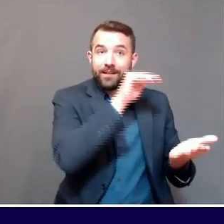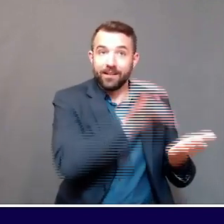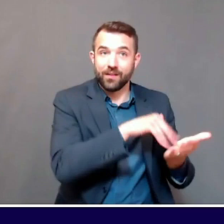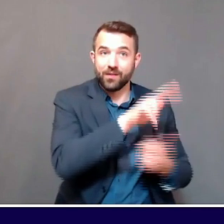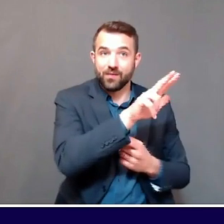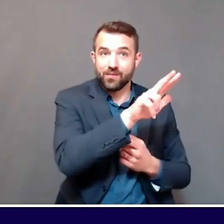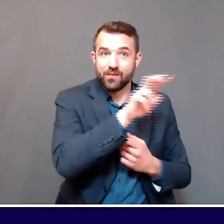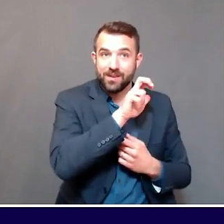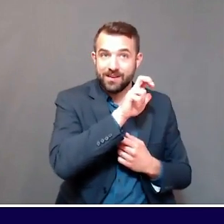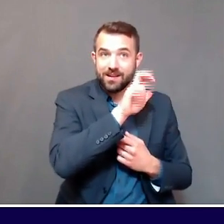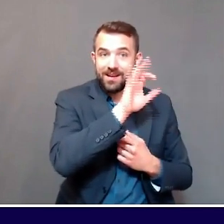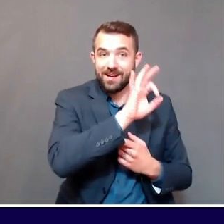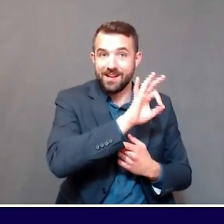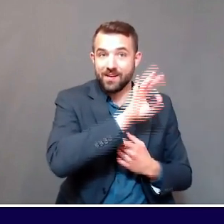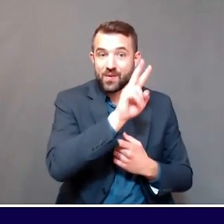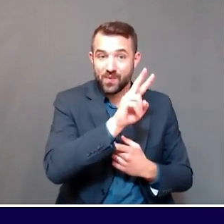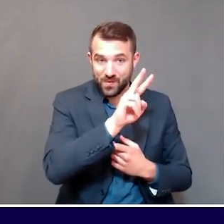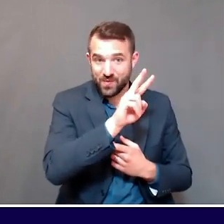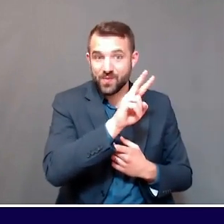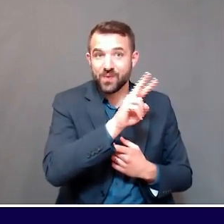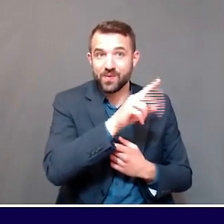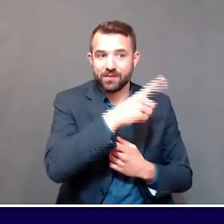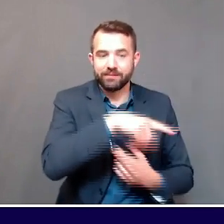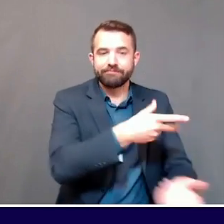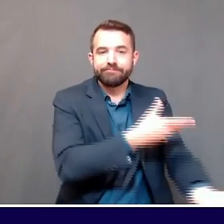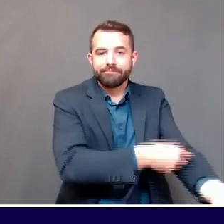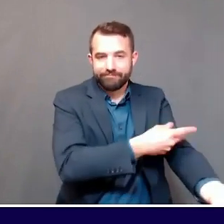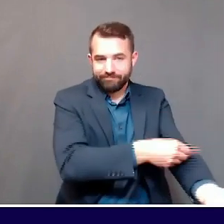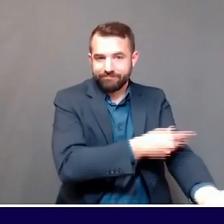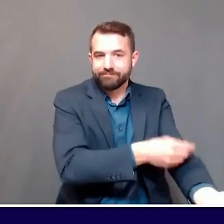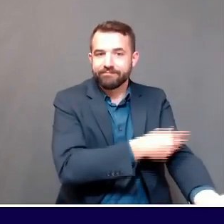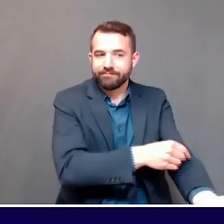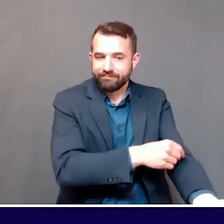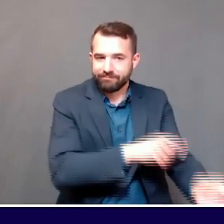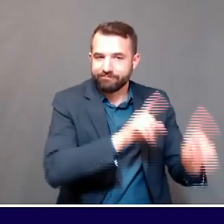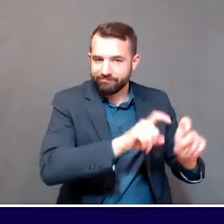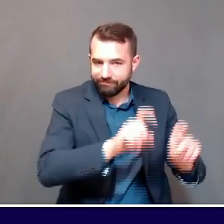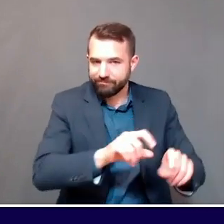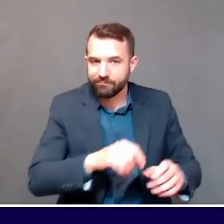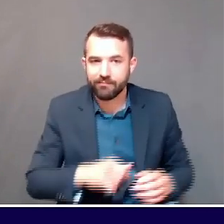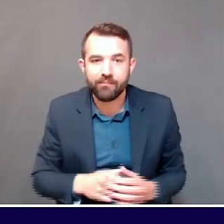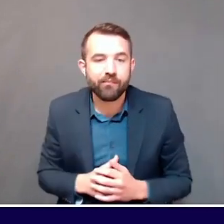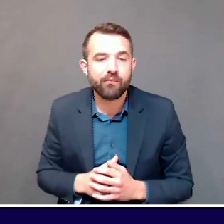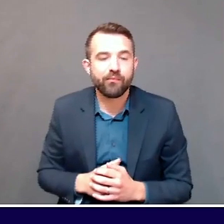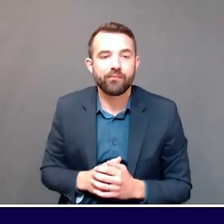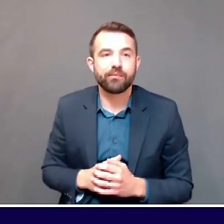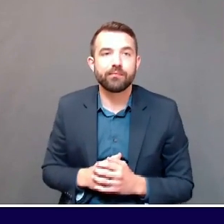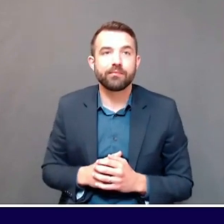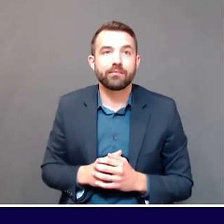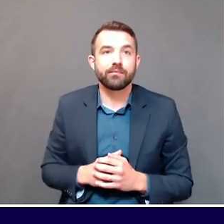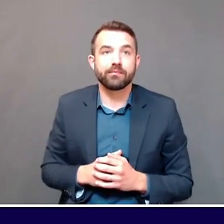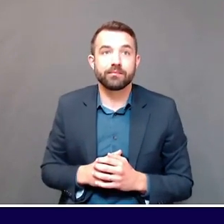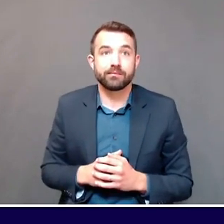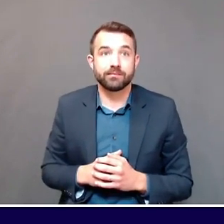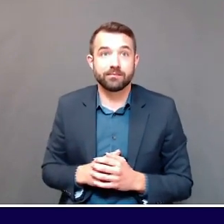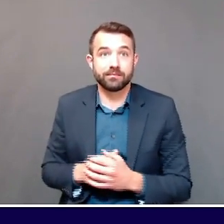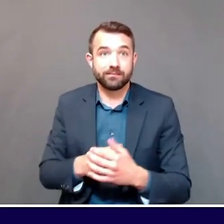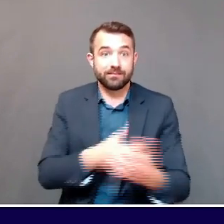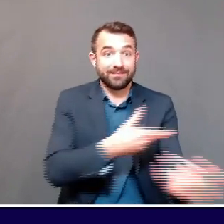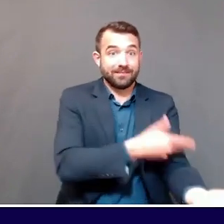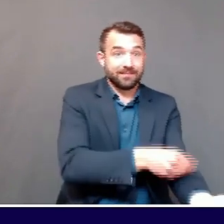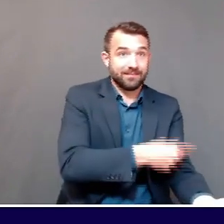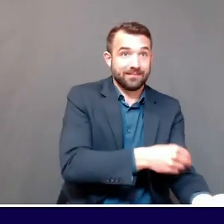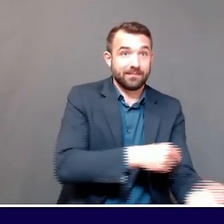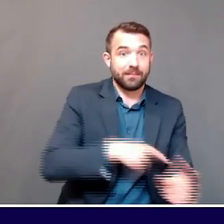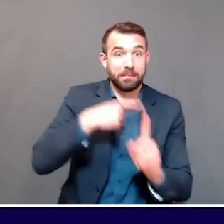4,392 are tests that have been done by antibody testing. When you add those up and just take a look at the